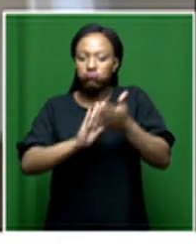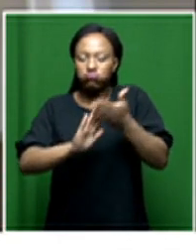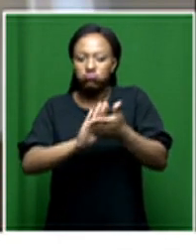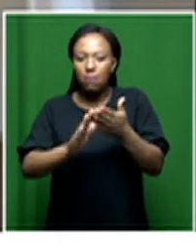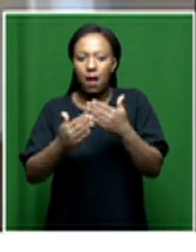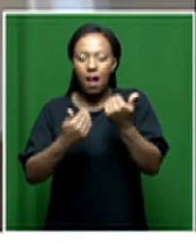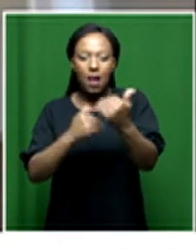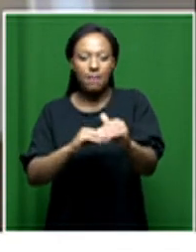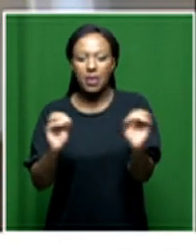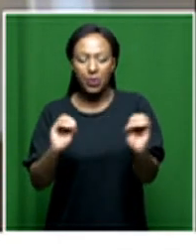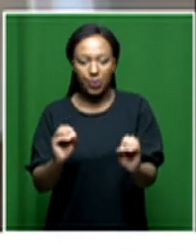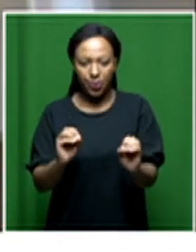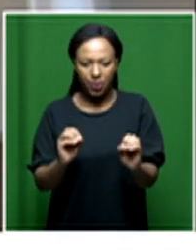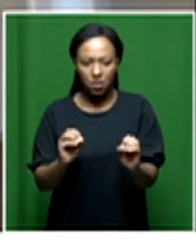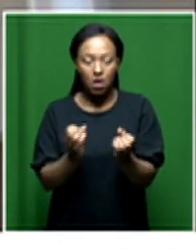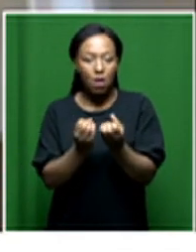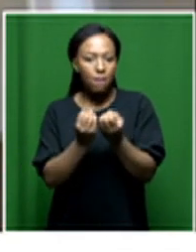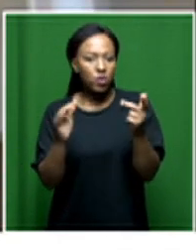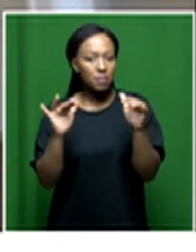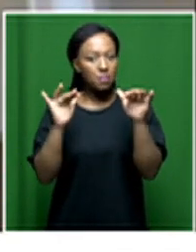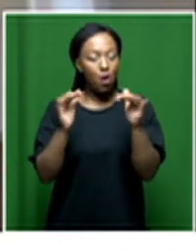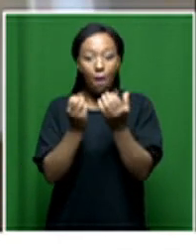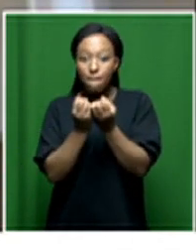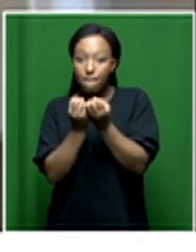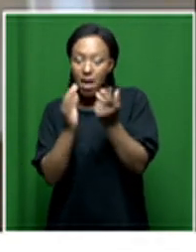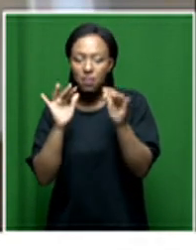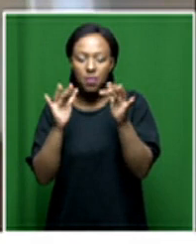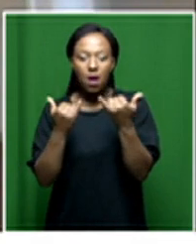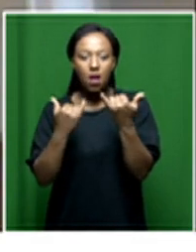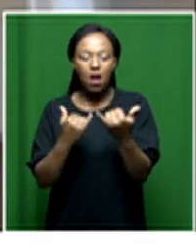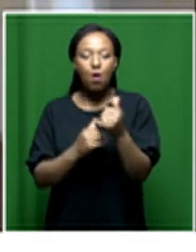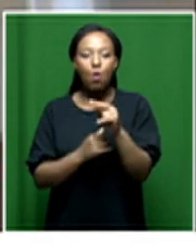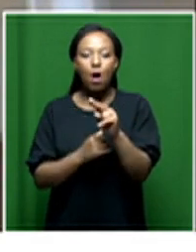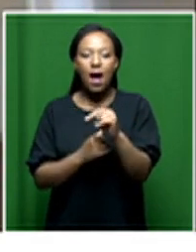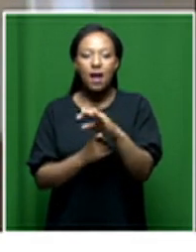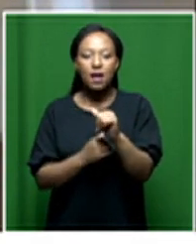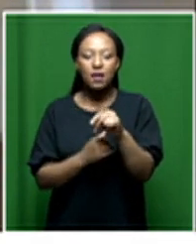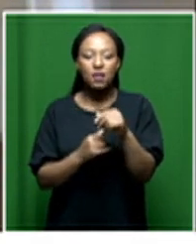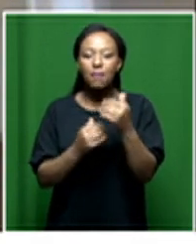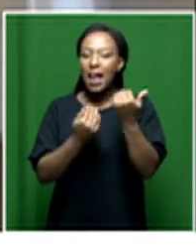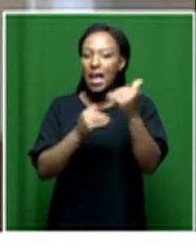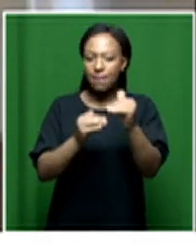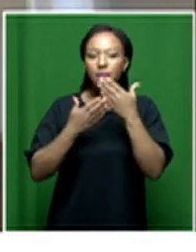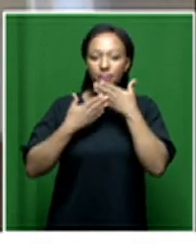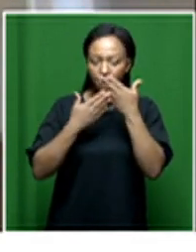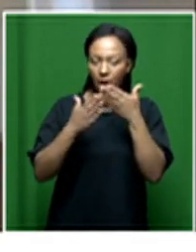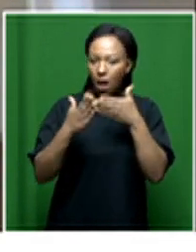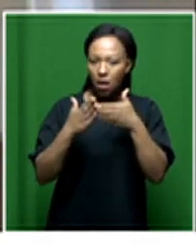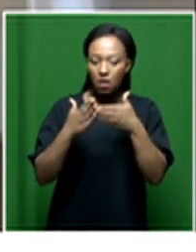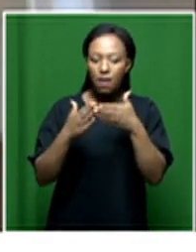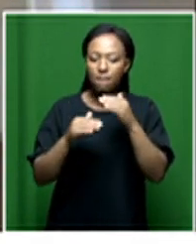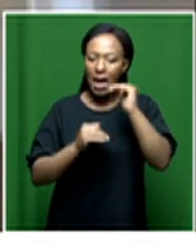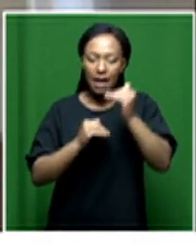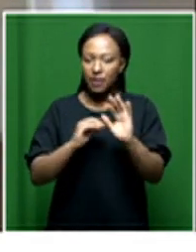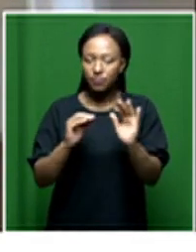buys packages anymore. Many people have what we call uncapped. So you pay for the speed of upload and